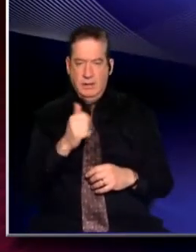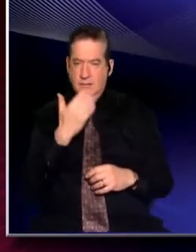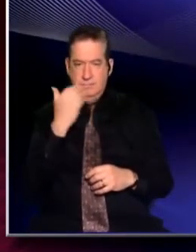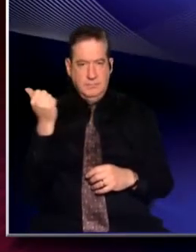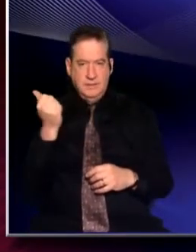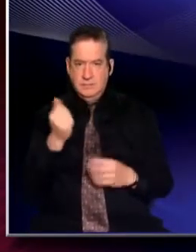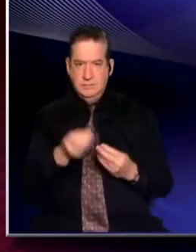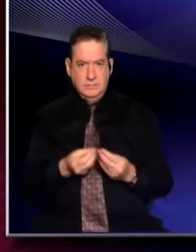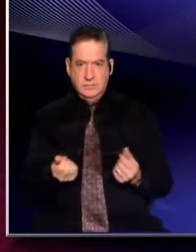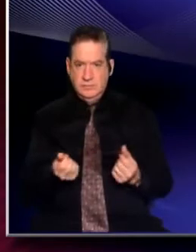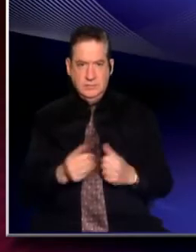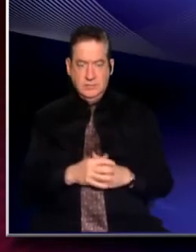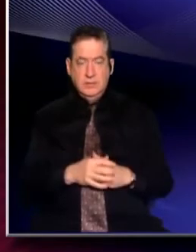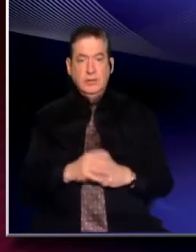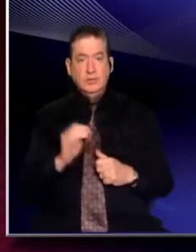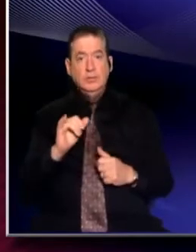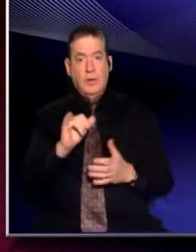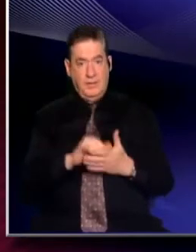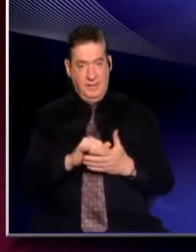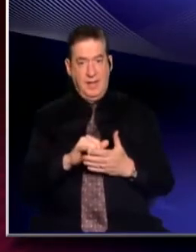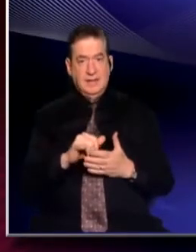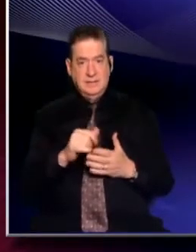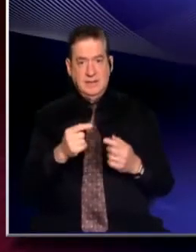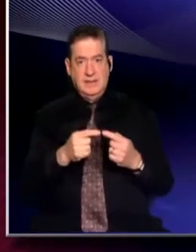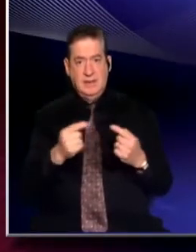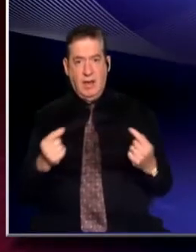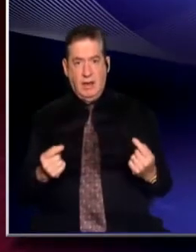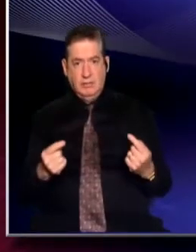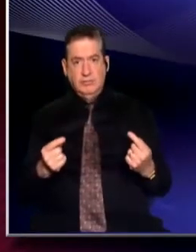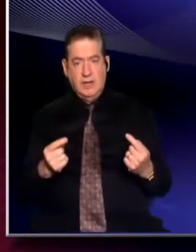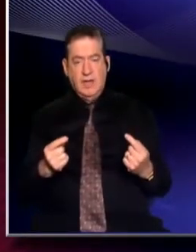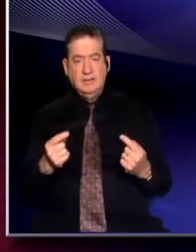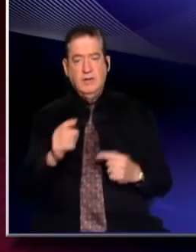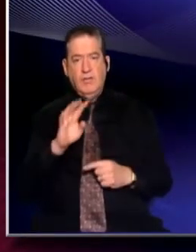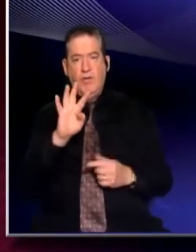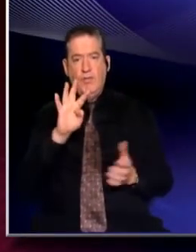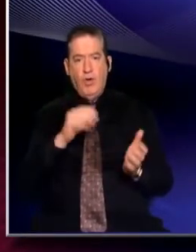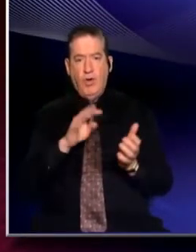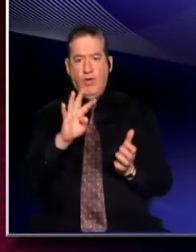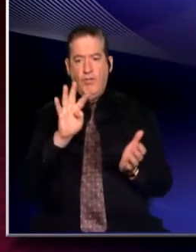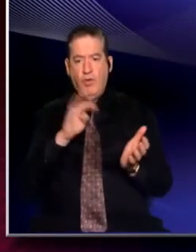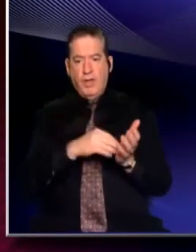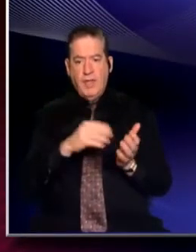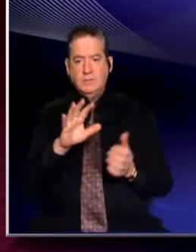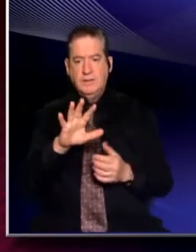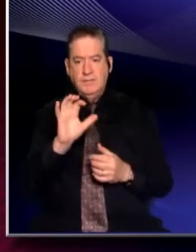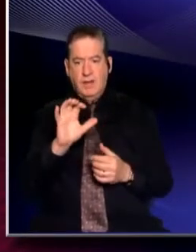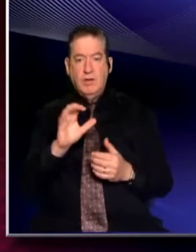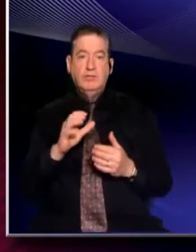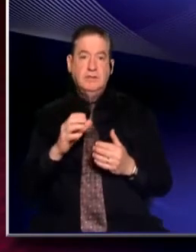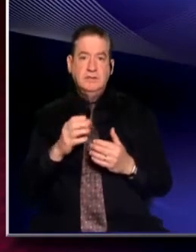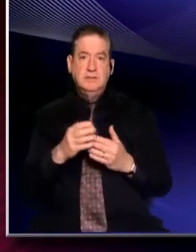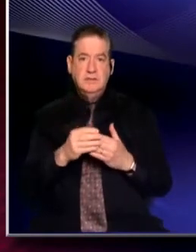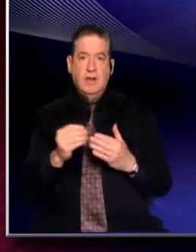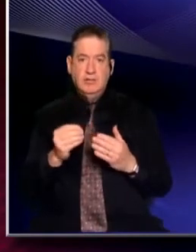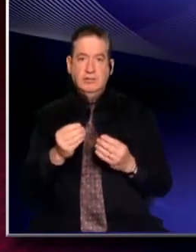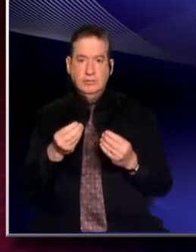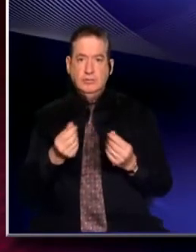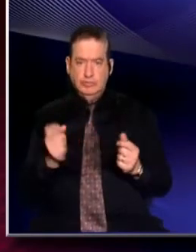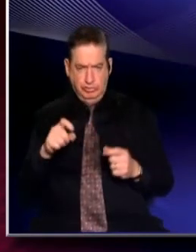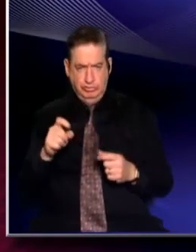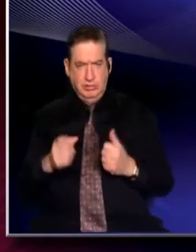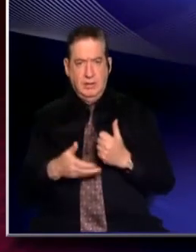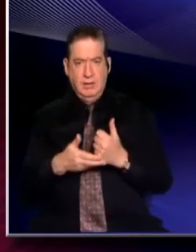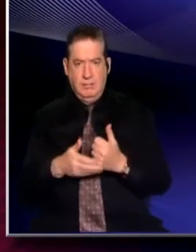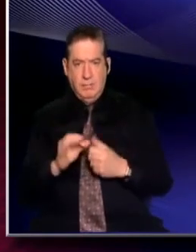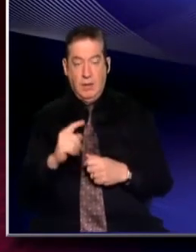solution. So that's in contrast to a $4,500 solution that should help out. The other thing I want to point